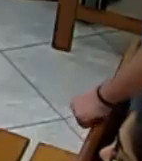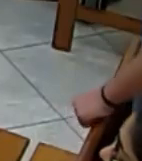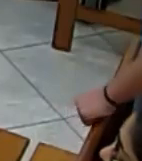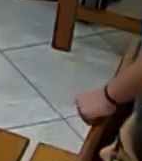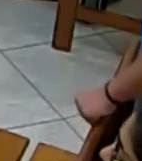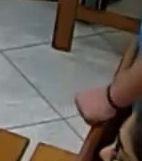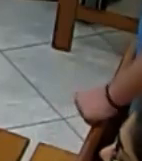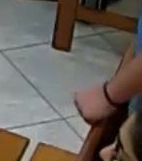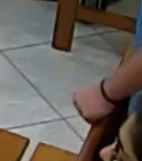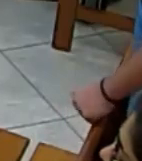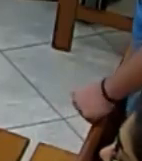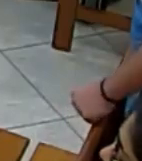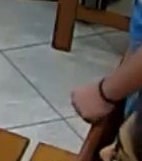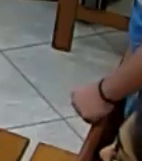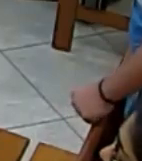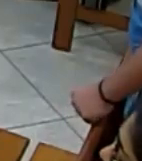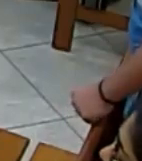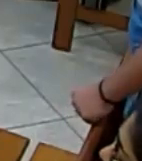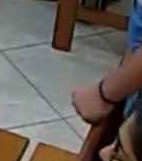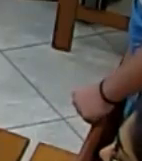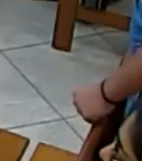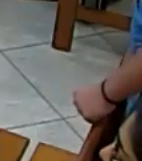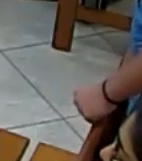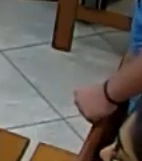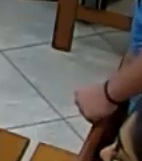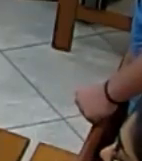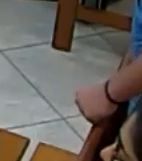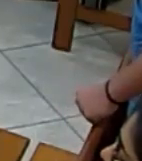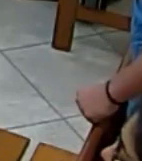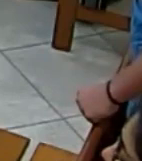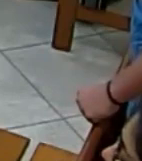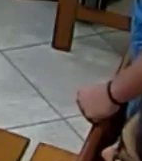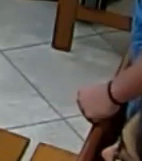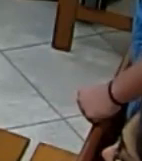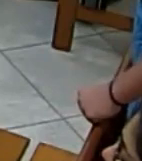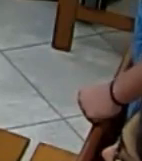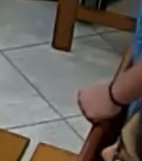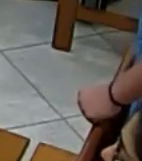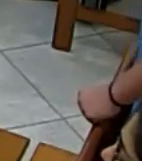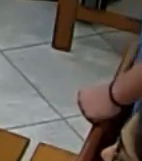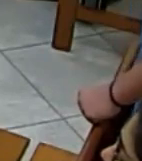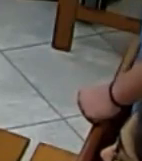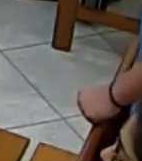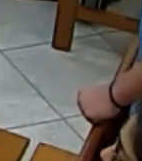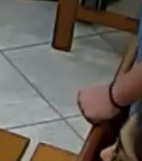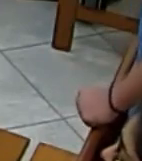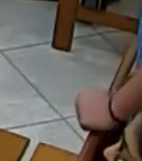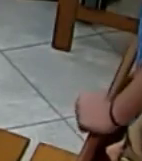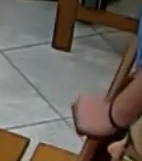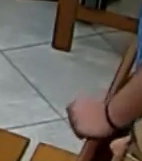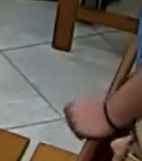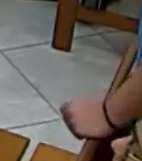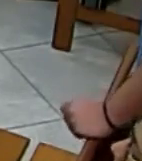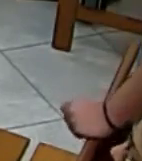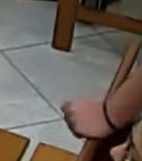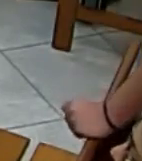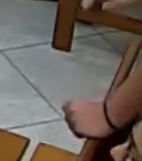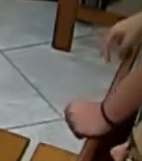may be a blessing for the homes, for the families here on your house, and also that they